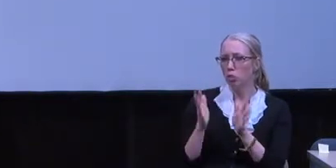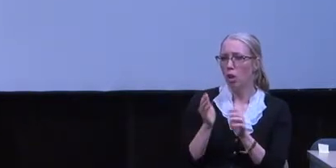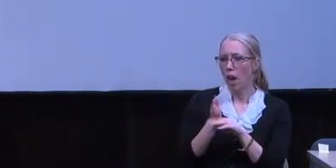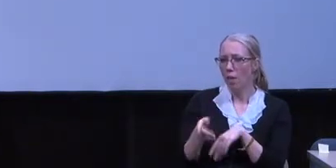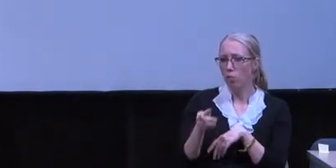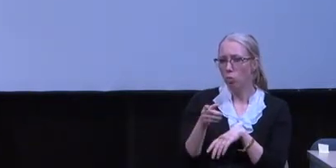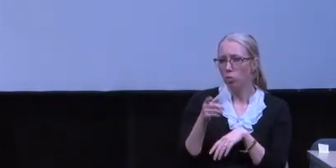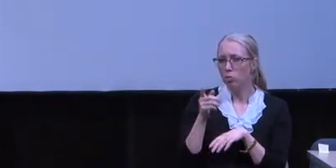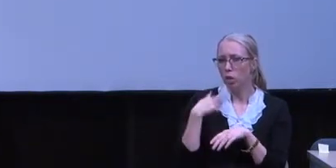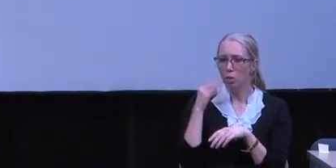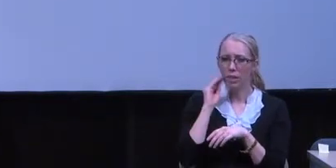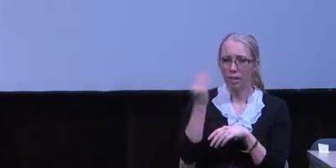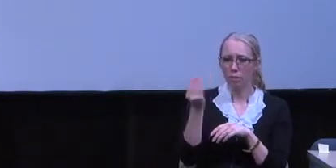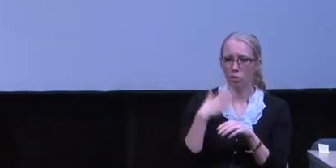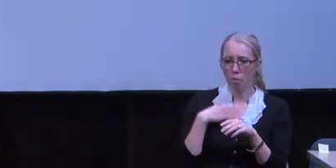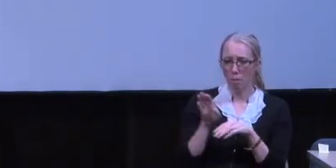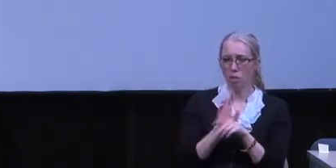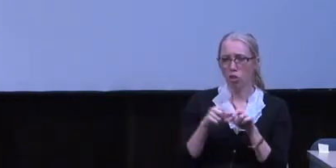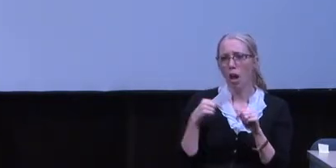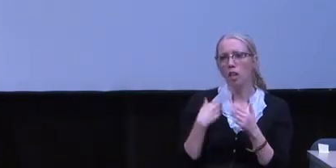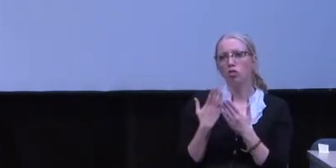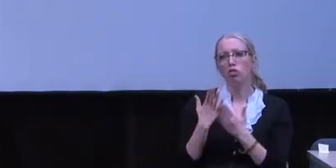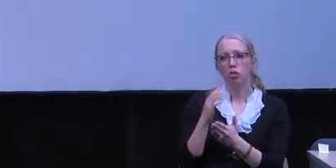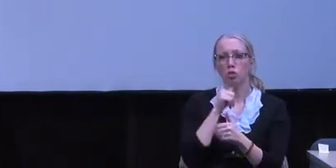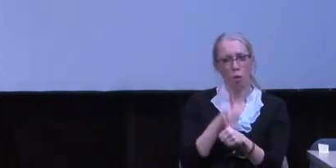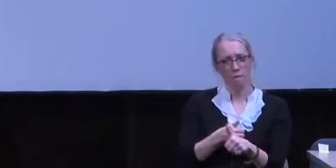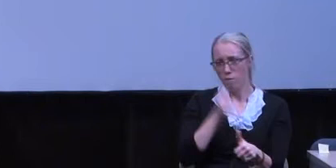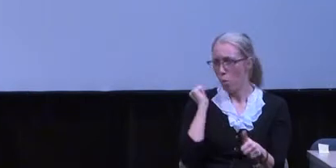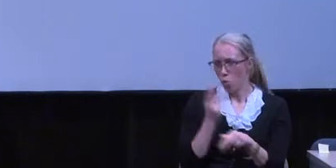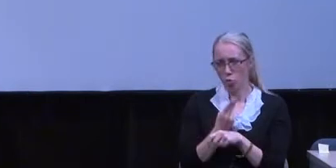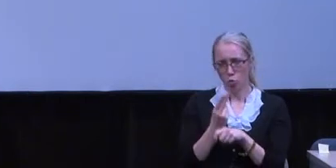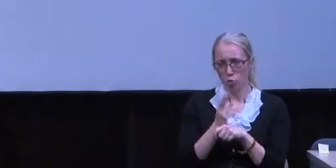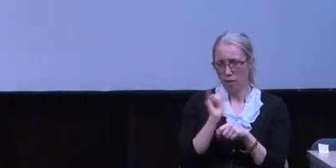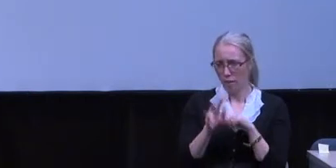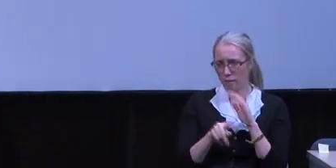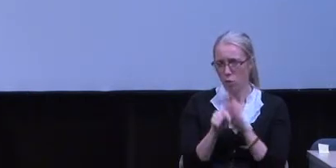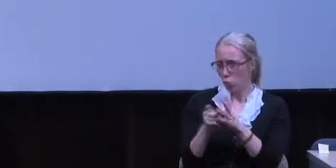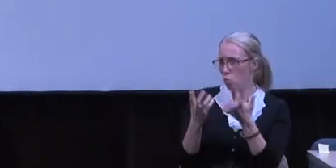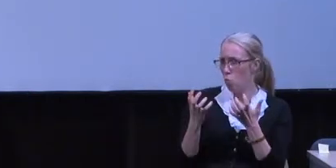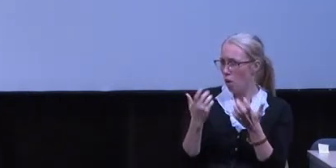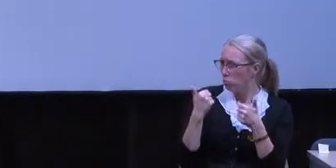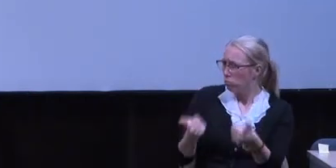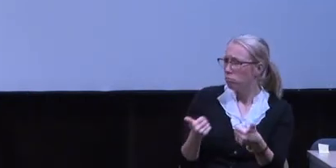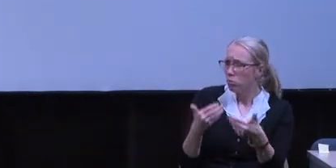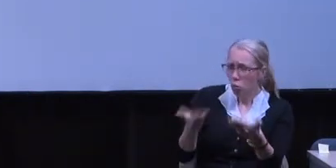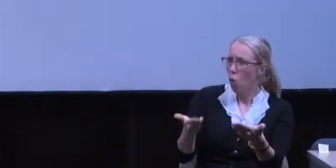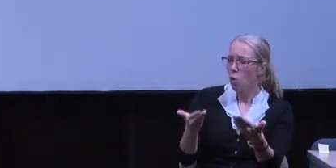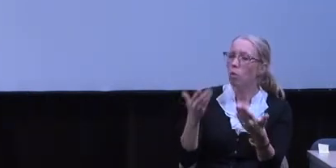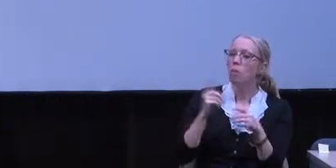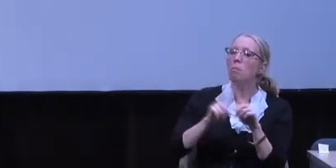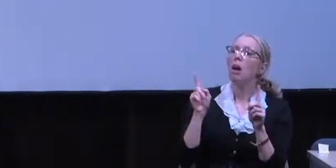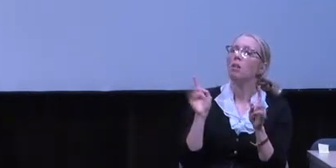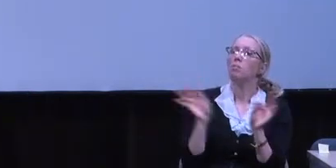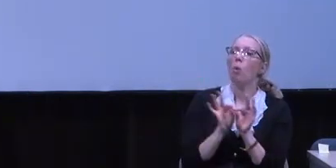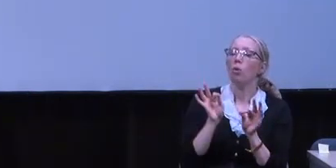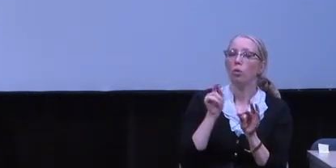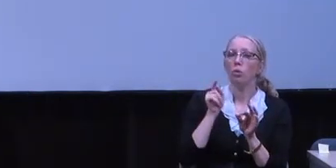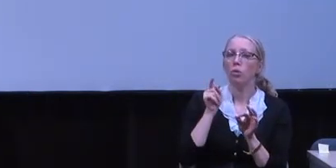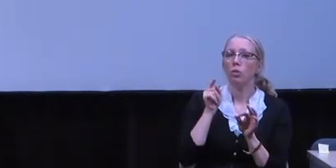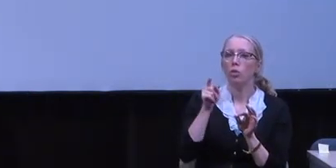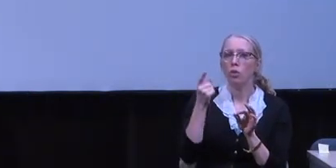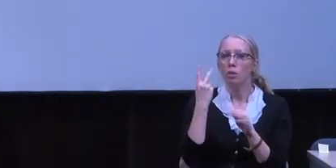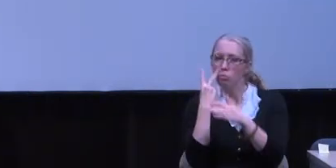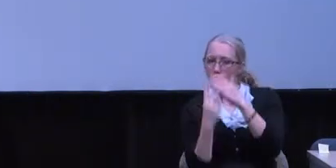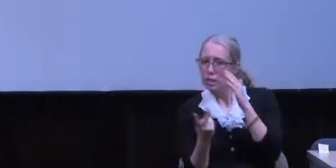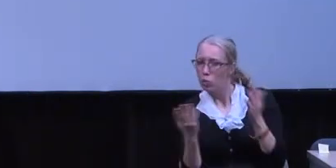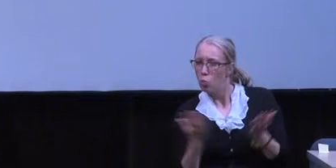I don't think that you should shy away from utilizing the mediums that you guys want to do. It's just a little bit more of the forward